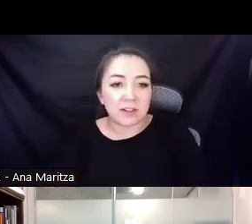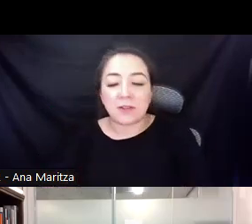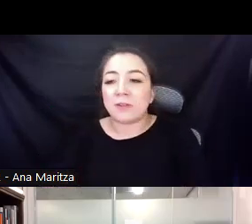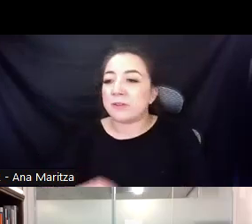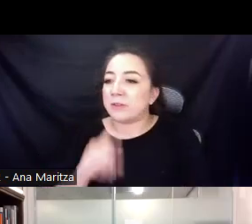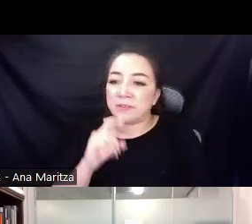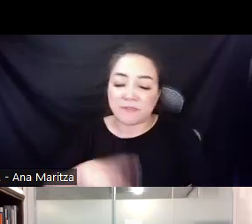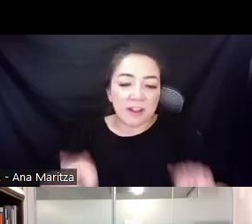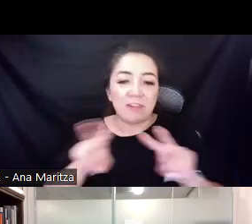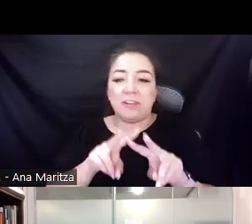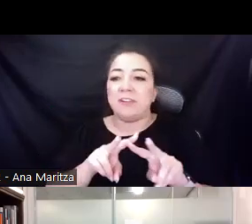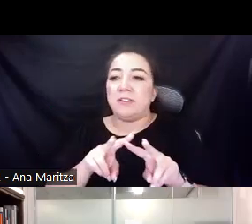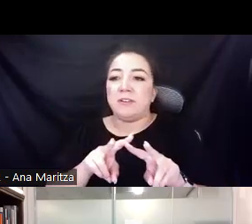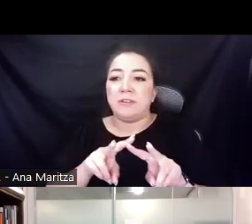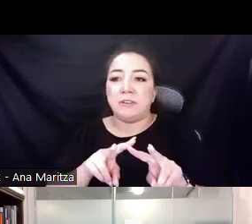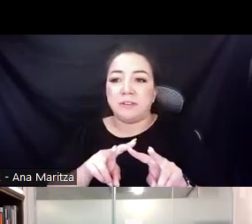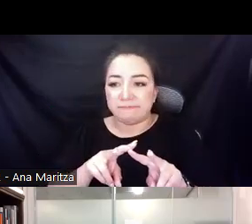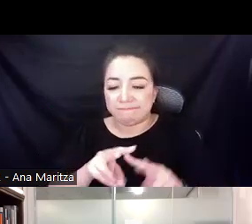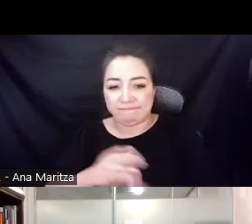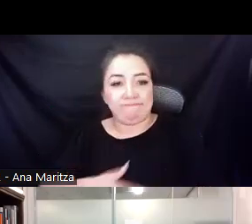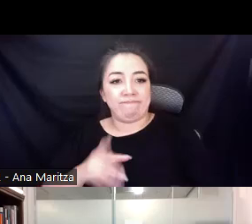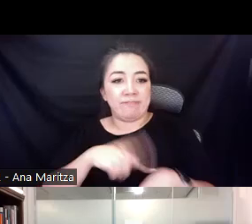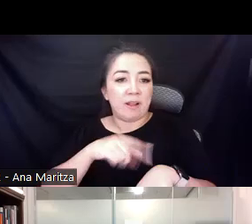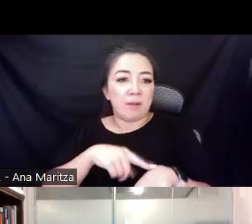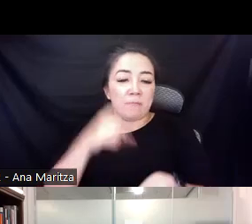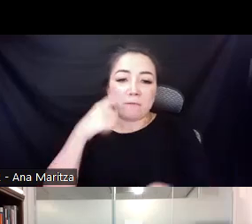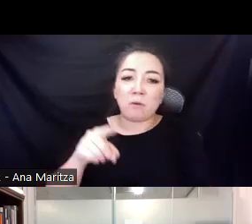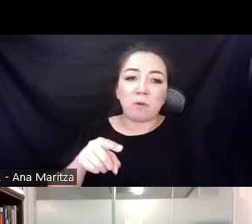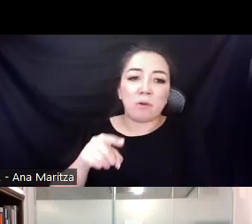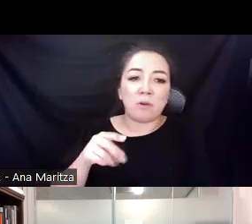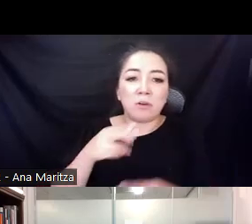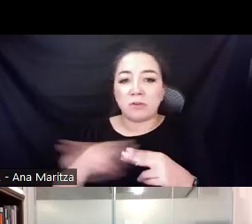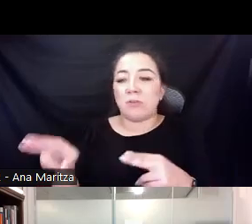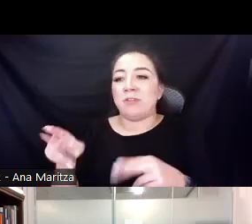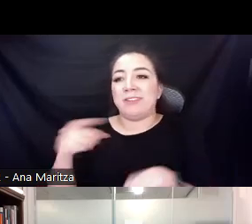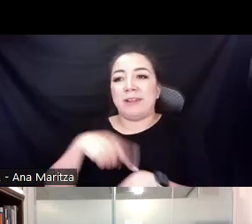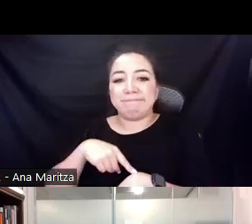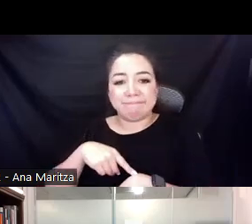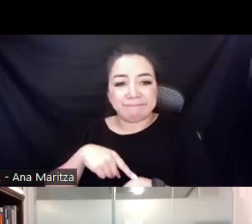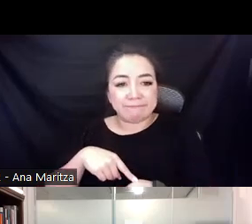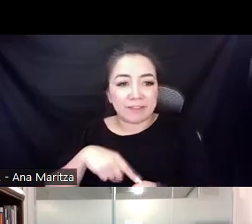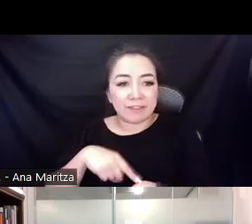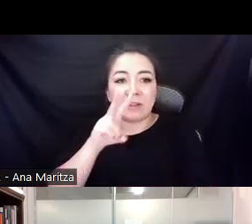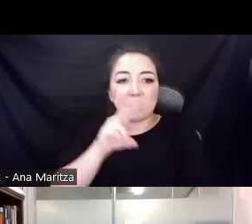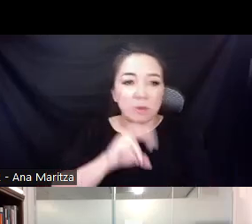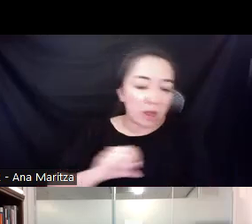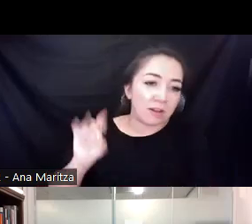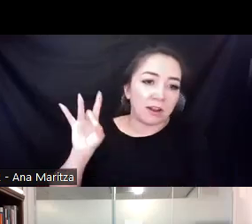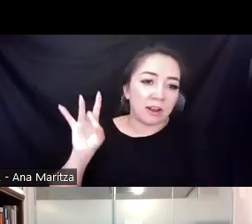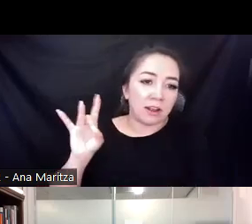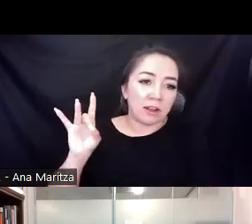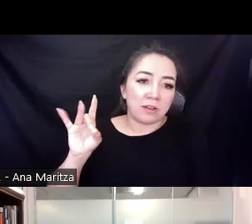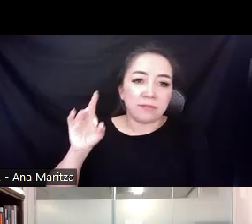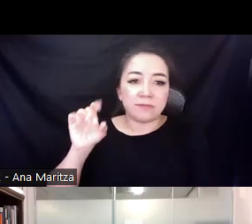very fruitful time for a short window. And then in 2008, state